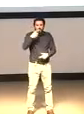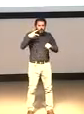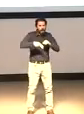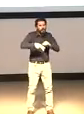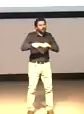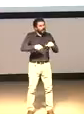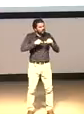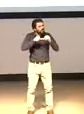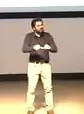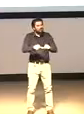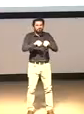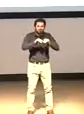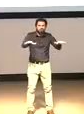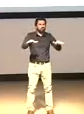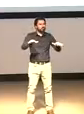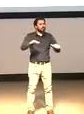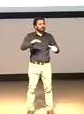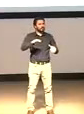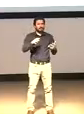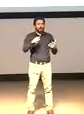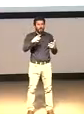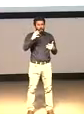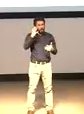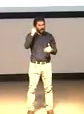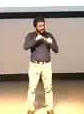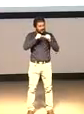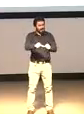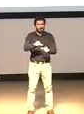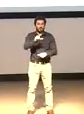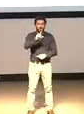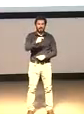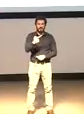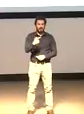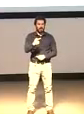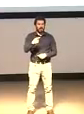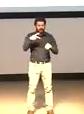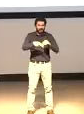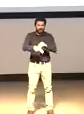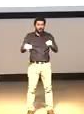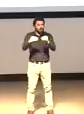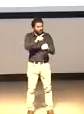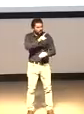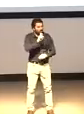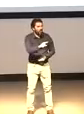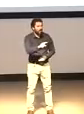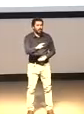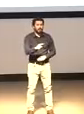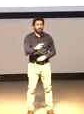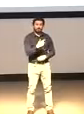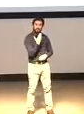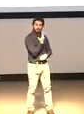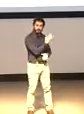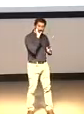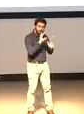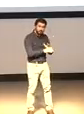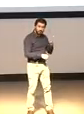initiatives through the entirety of fiscal year 21? Well, if you look at this diagram, if you look at